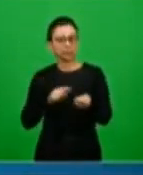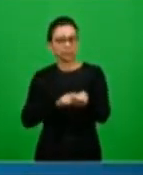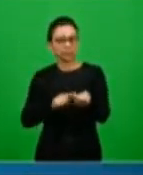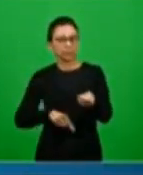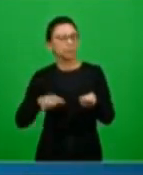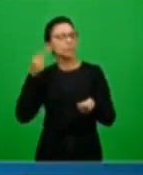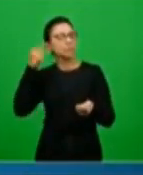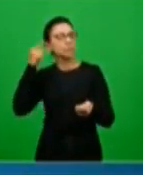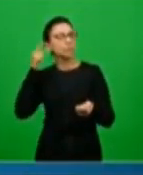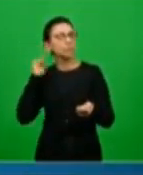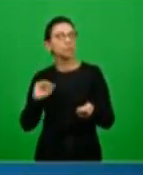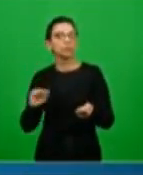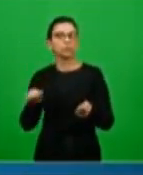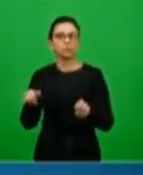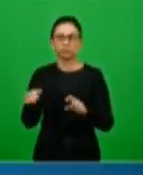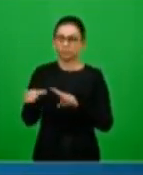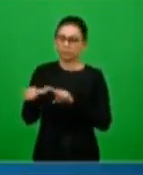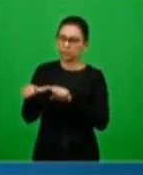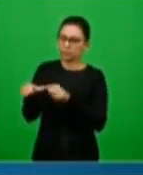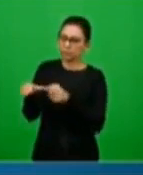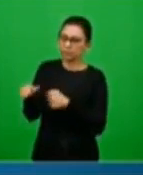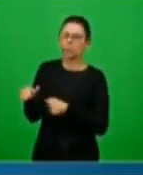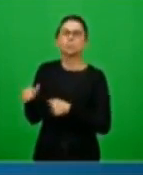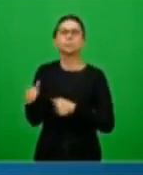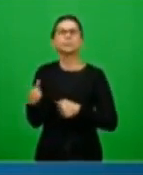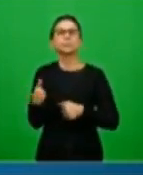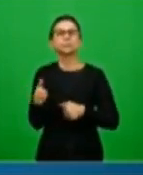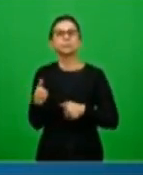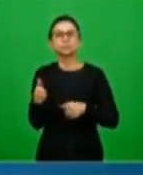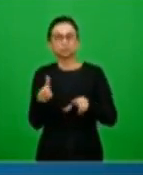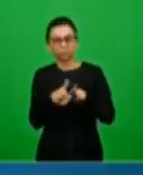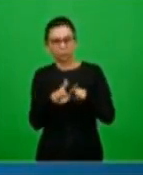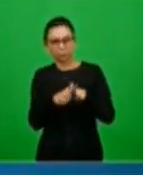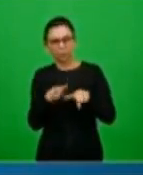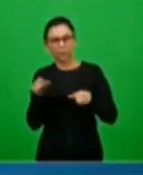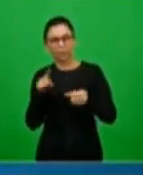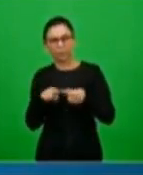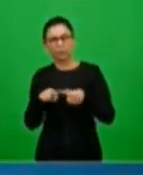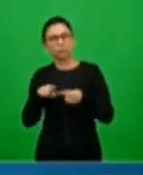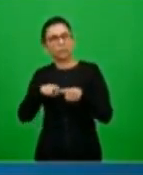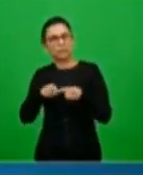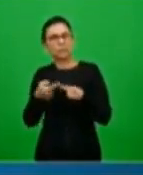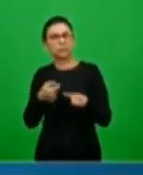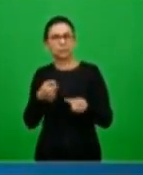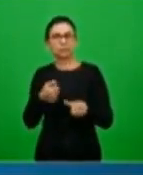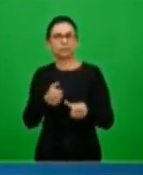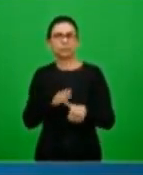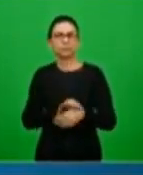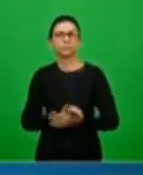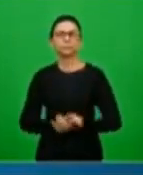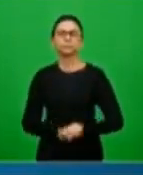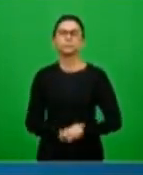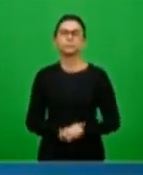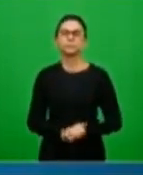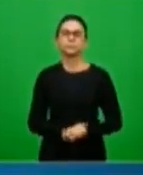right ear. He had also blood to sprinkle over the Ark of the Covenant and